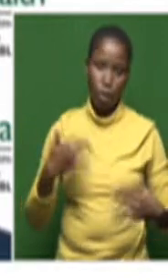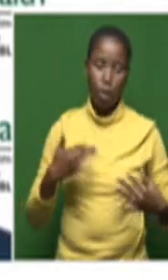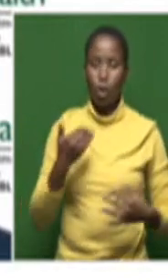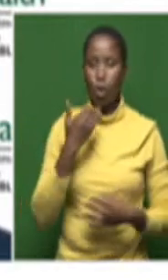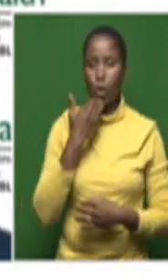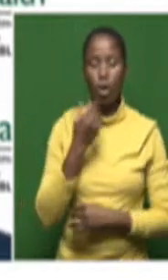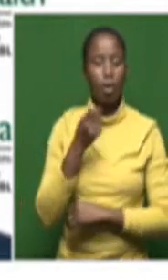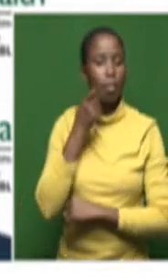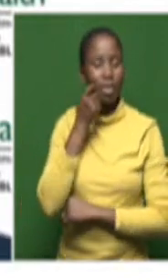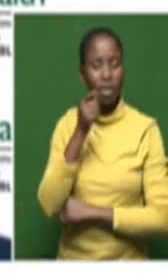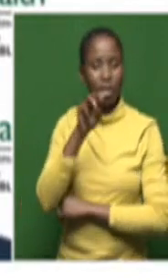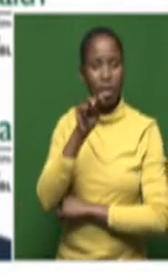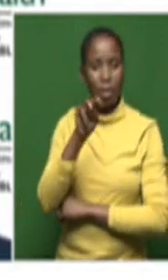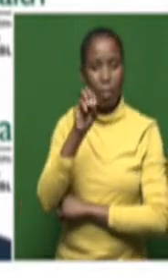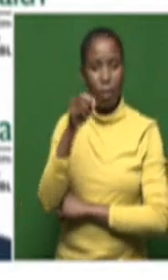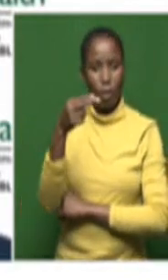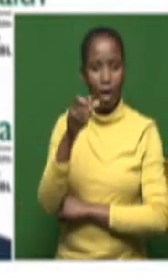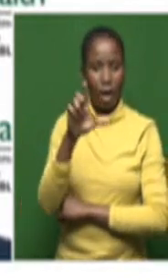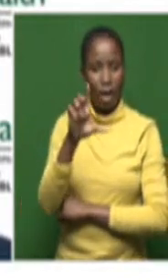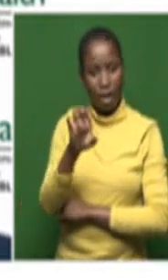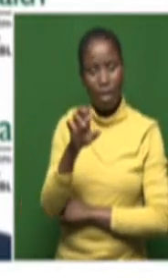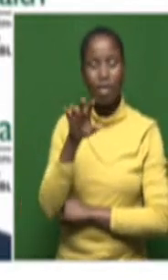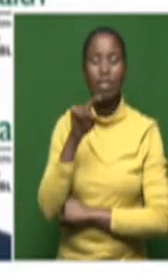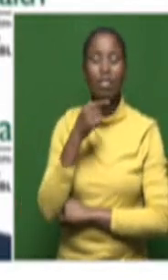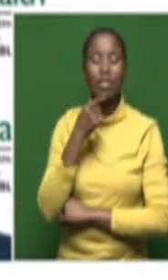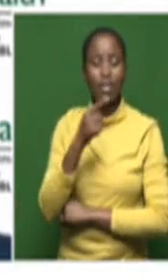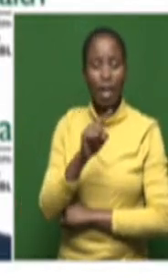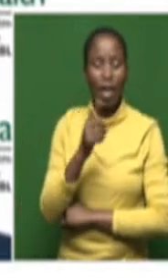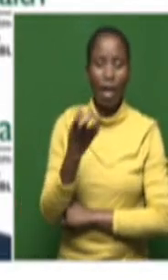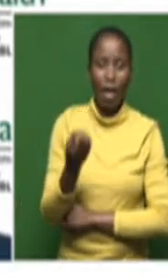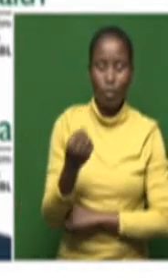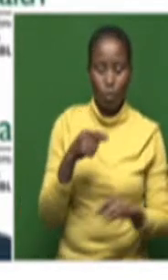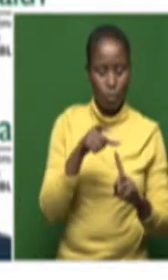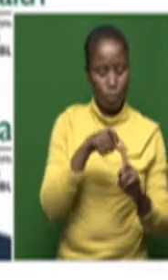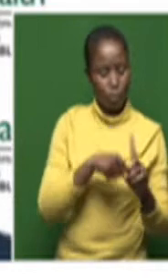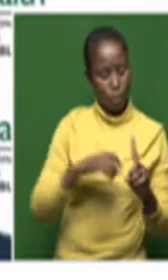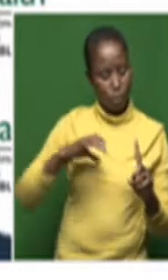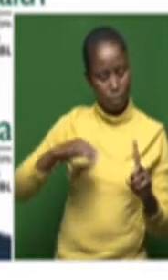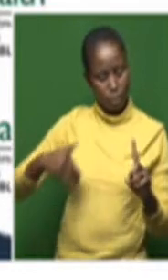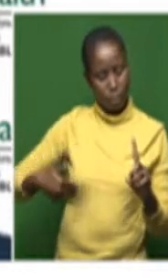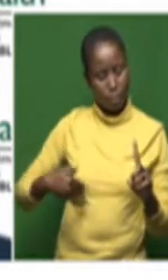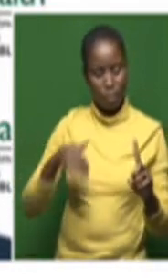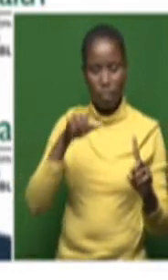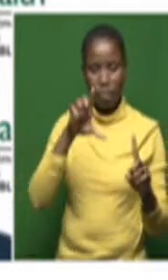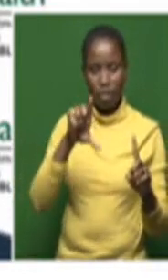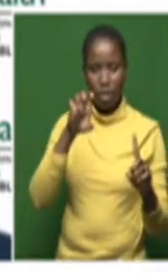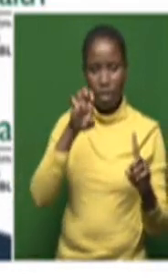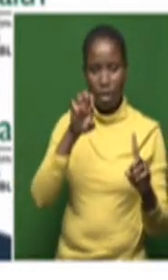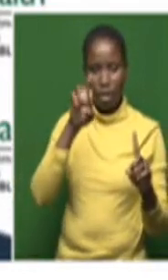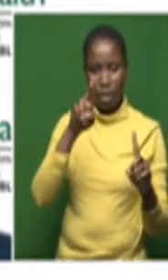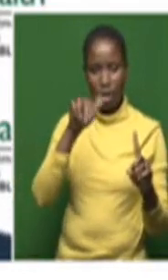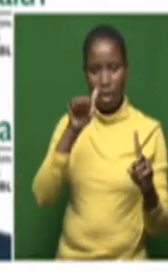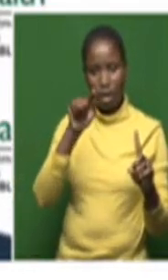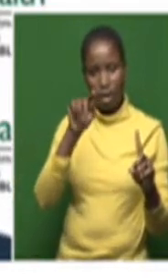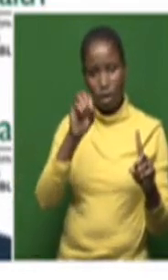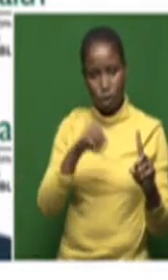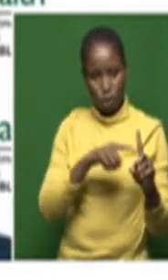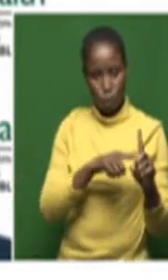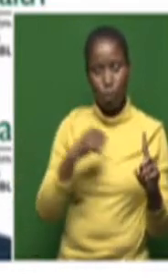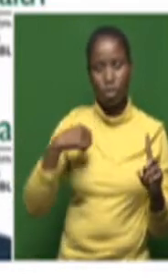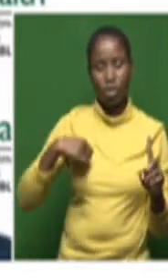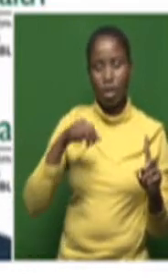has indicated, we have with us this morning Ms. Lerato Moletsane. We